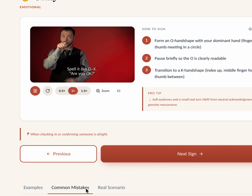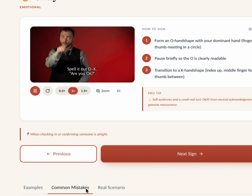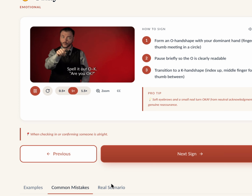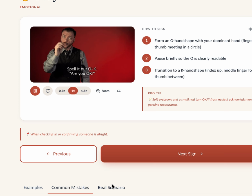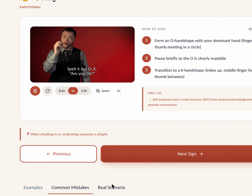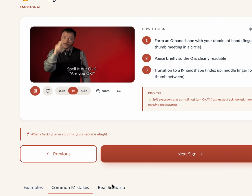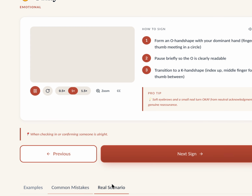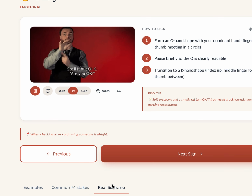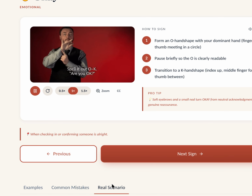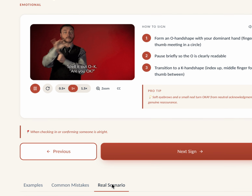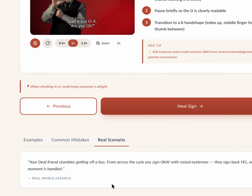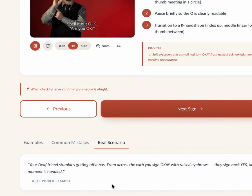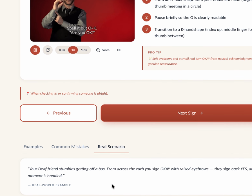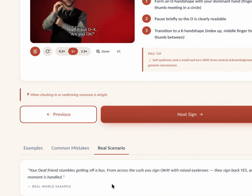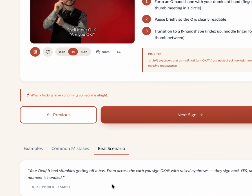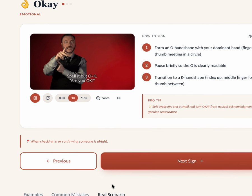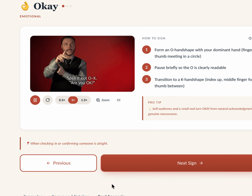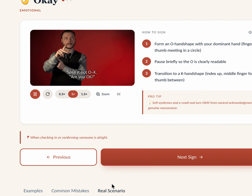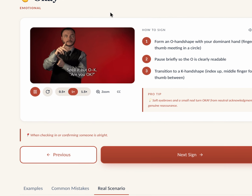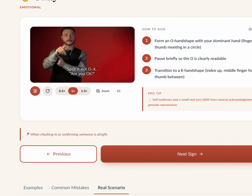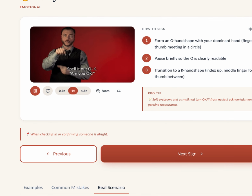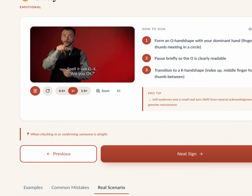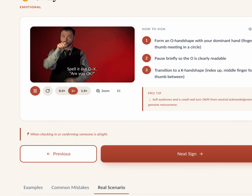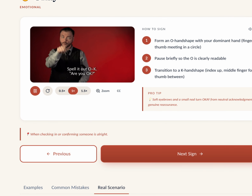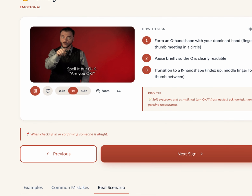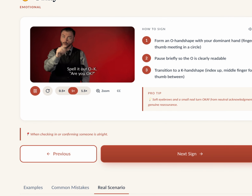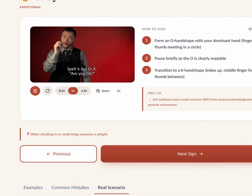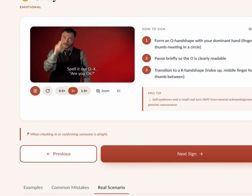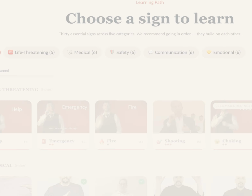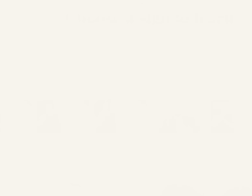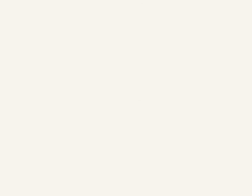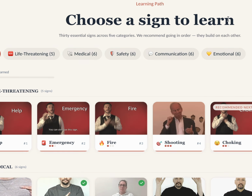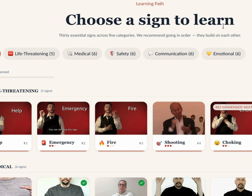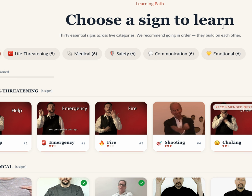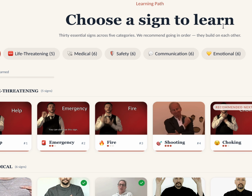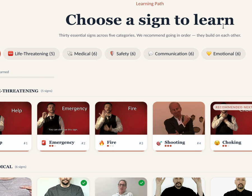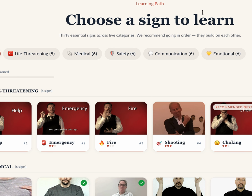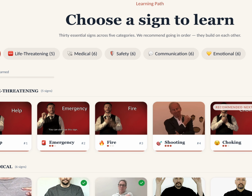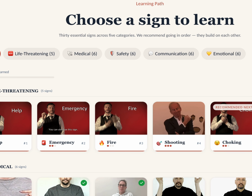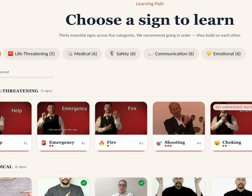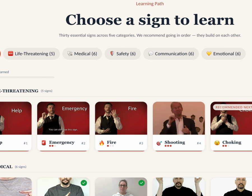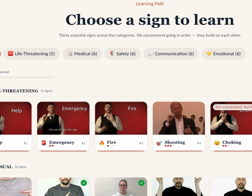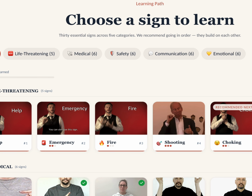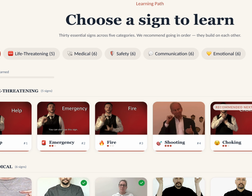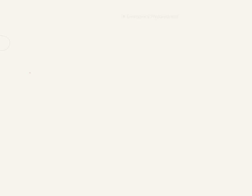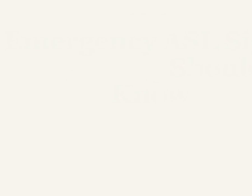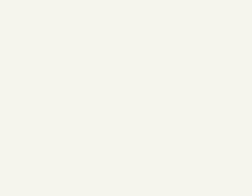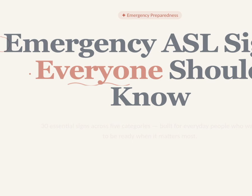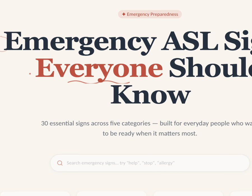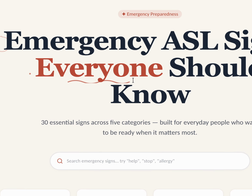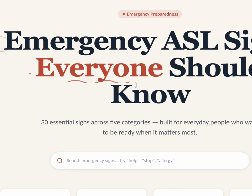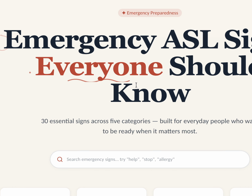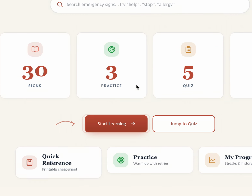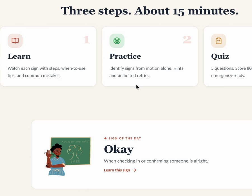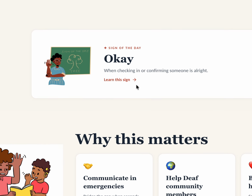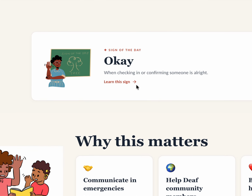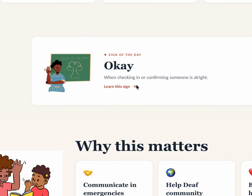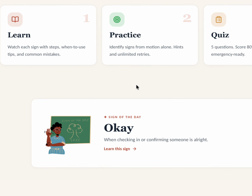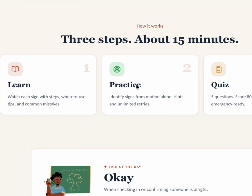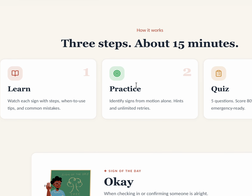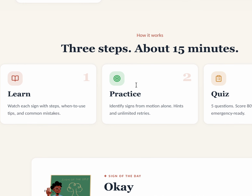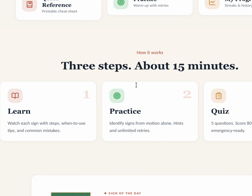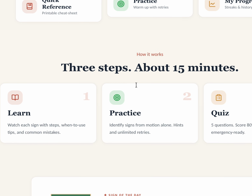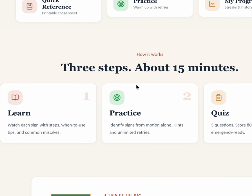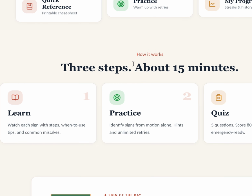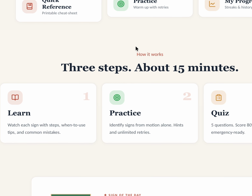out what are the common mistakes and what is the realistic scenario that you can use. And after this, since you're